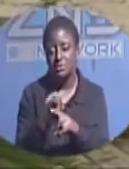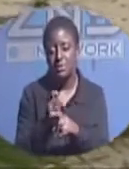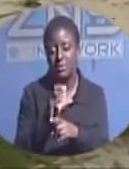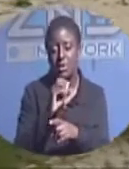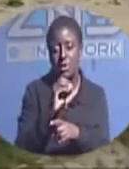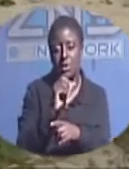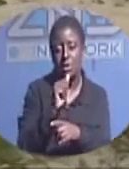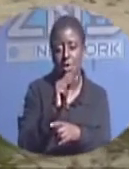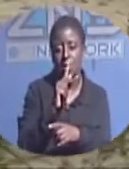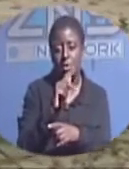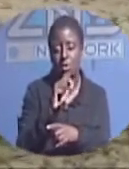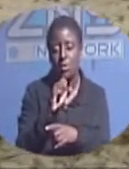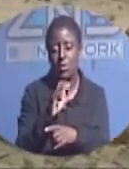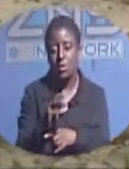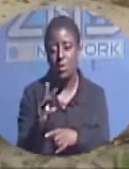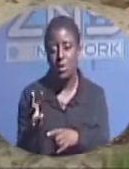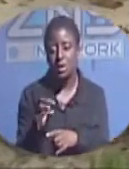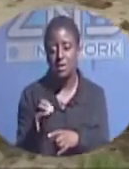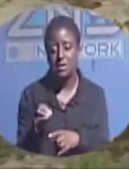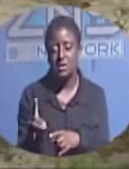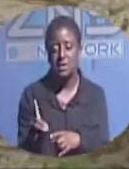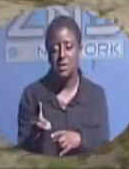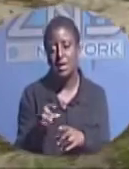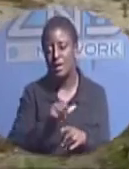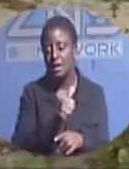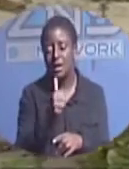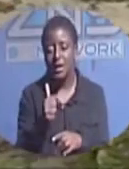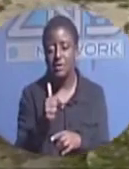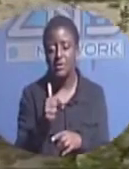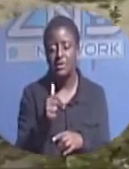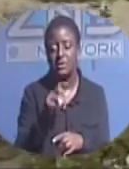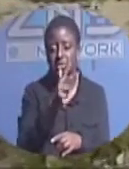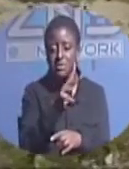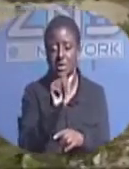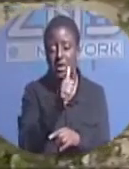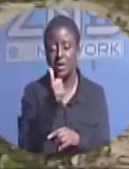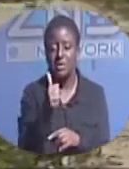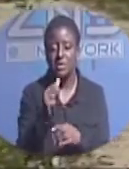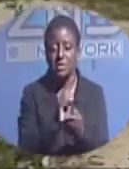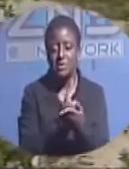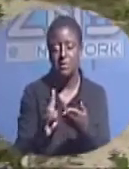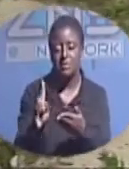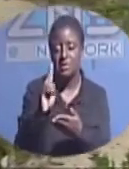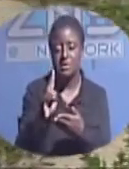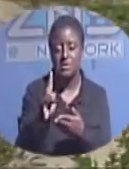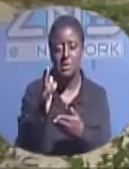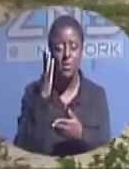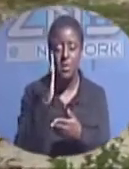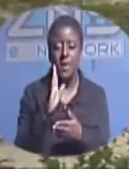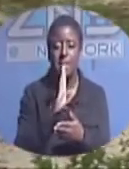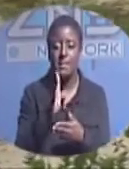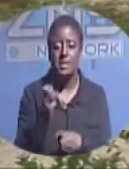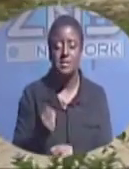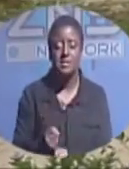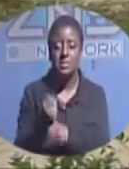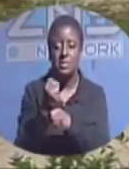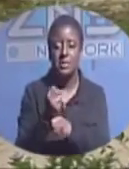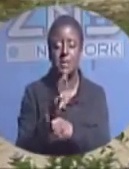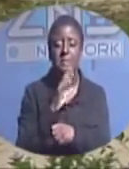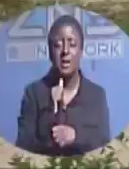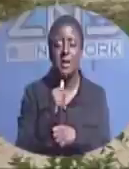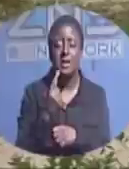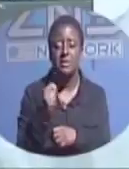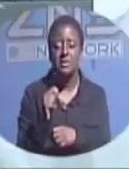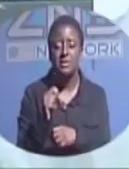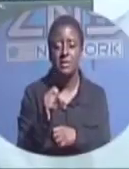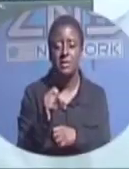Andrews University, Washington Adventist, and Griggs University will be facilitated by the Agriculture Bible College and can be explored